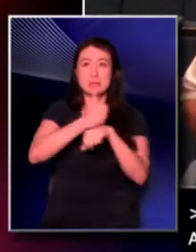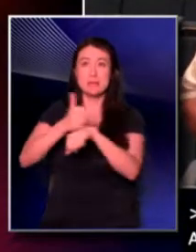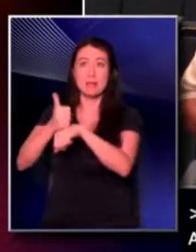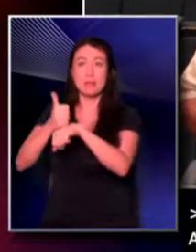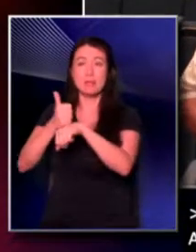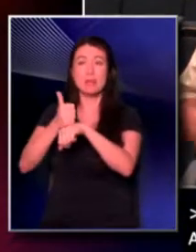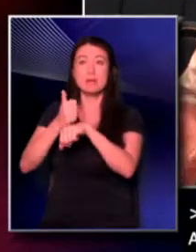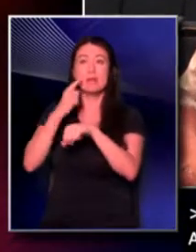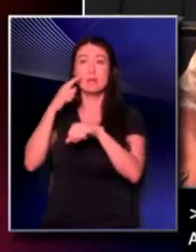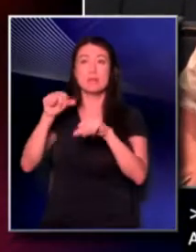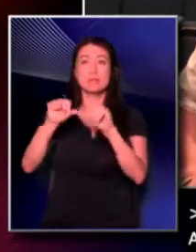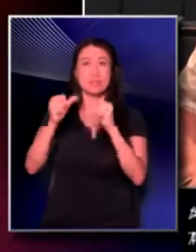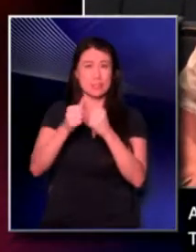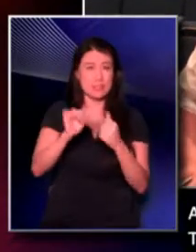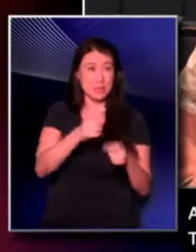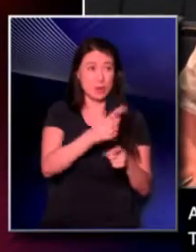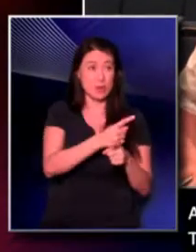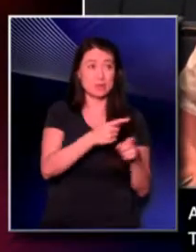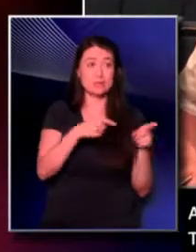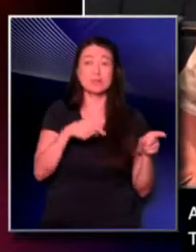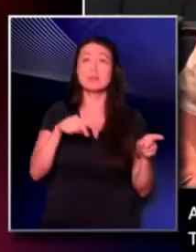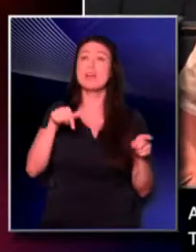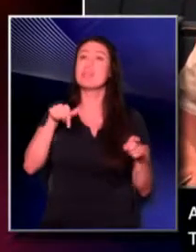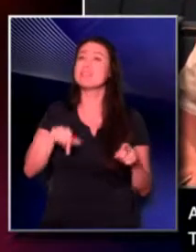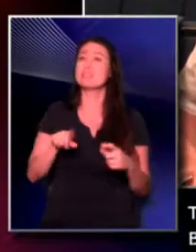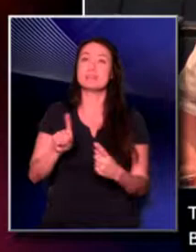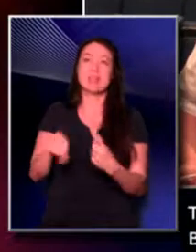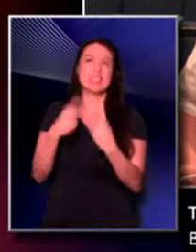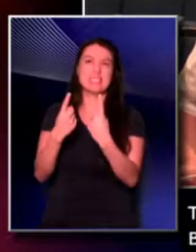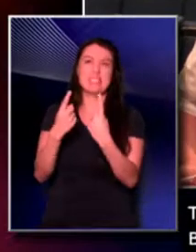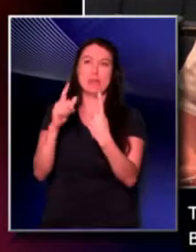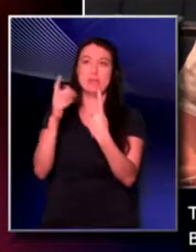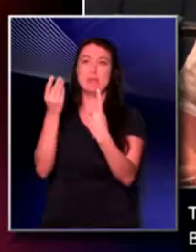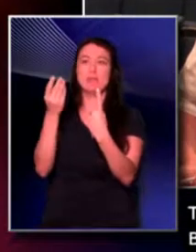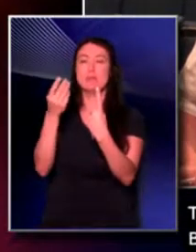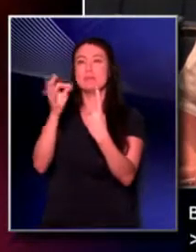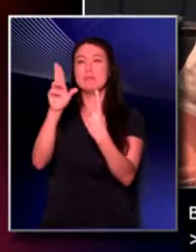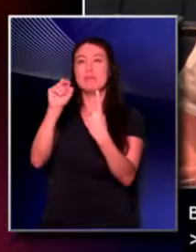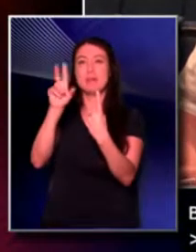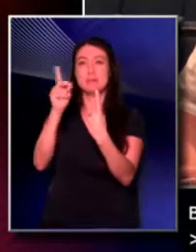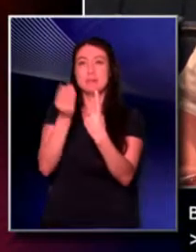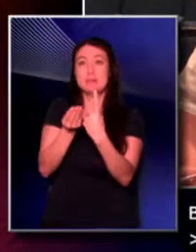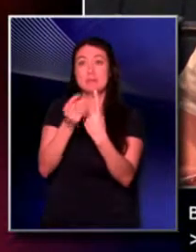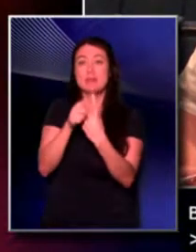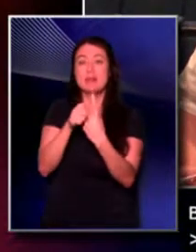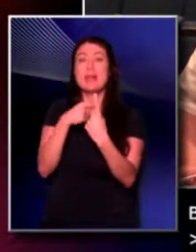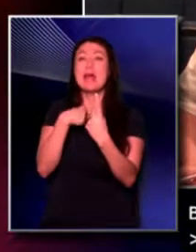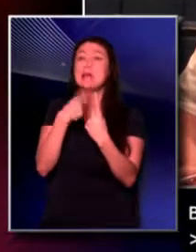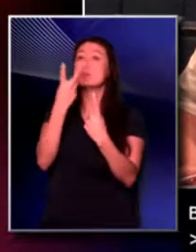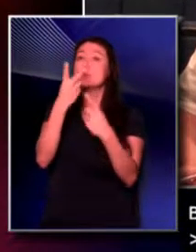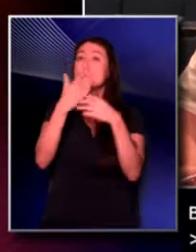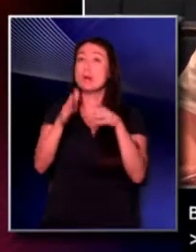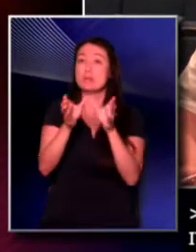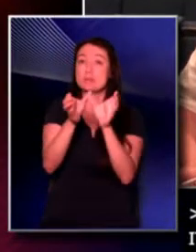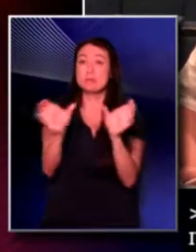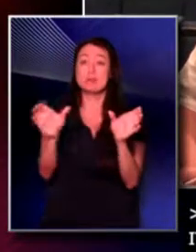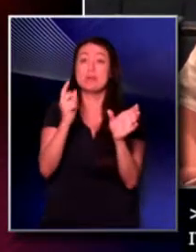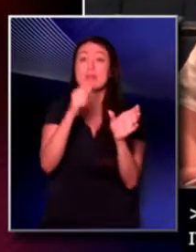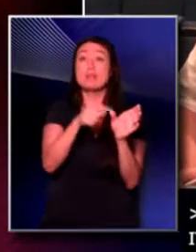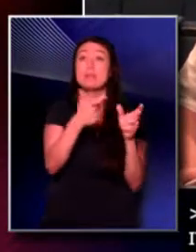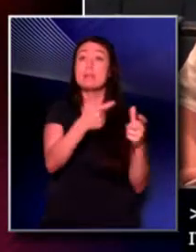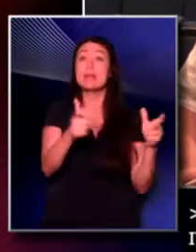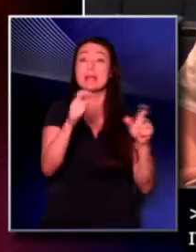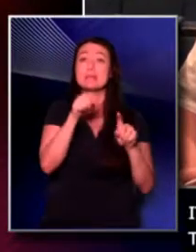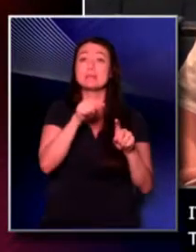of the agency. Is that correct? This is a single fund. It's broken into two parts. The largest part of it is